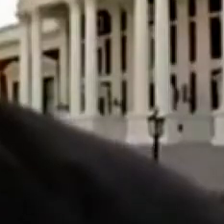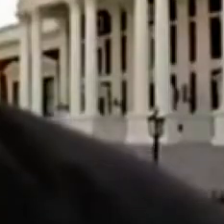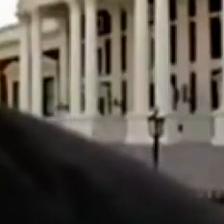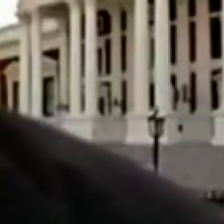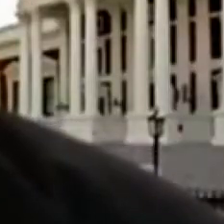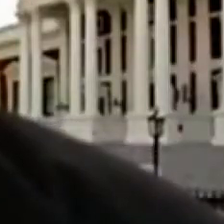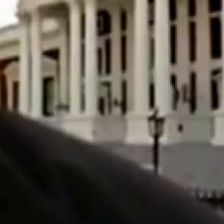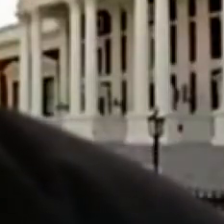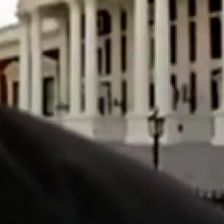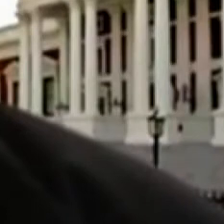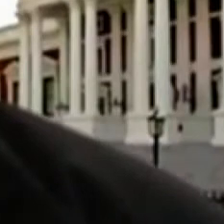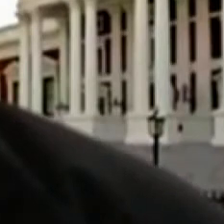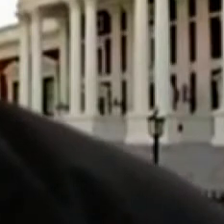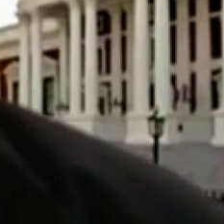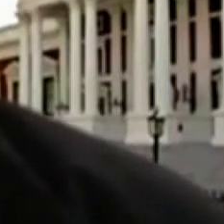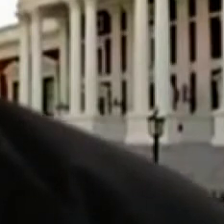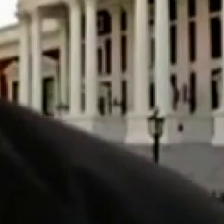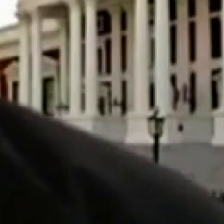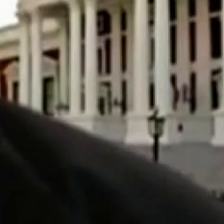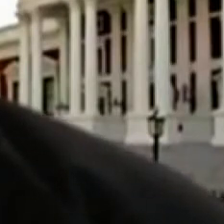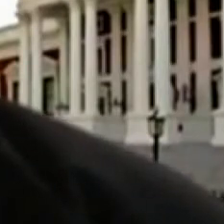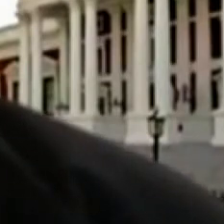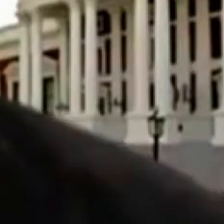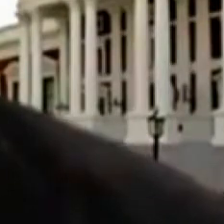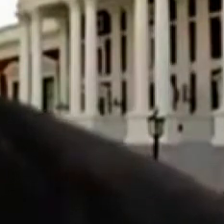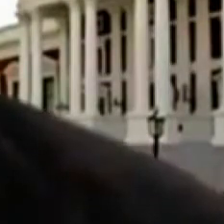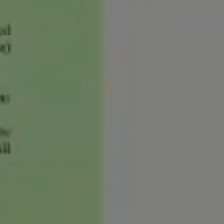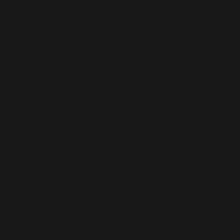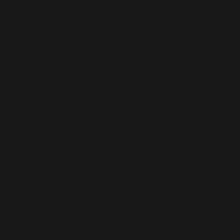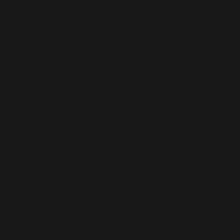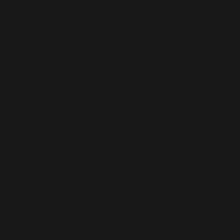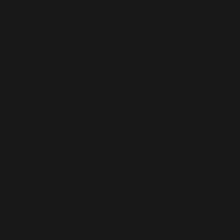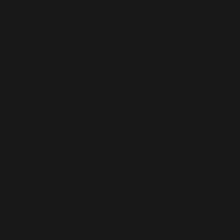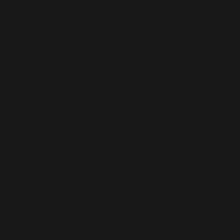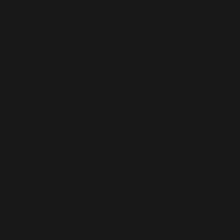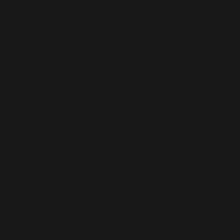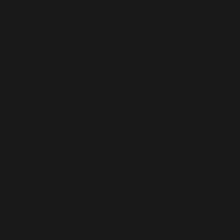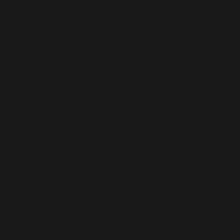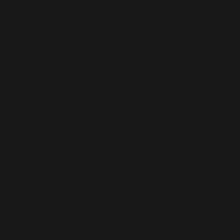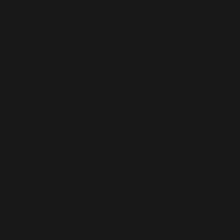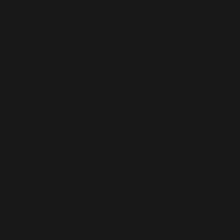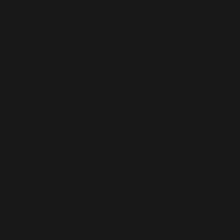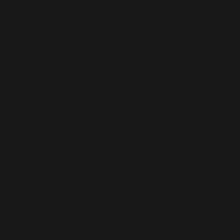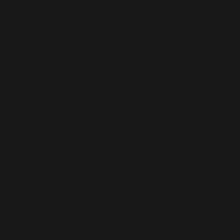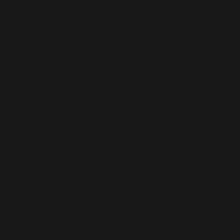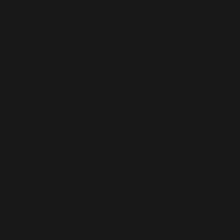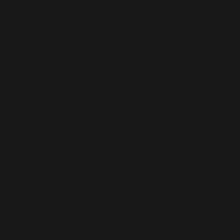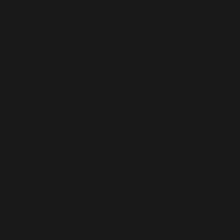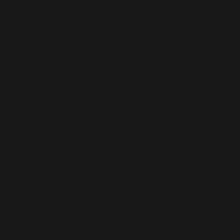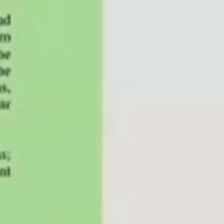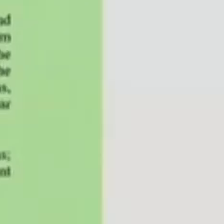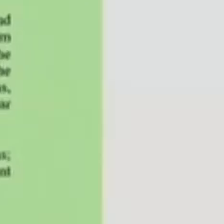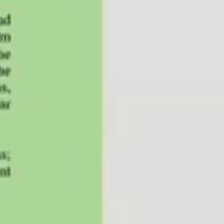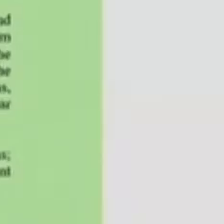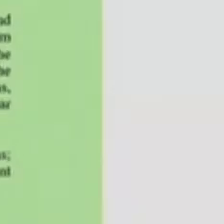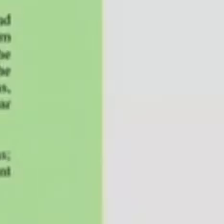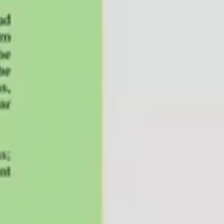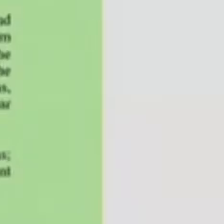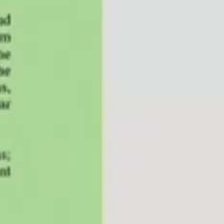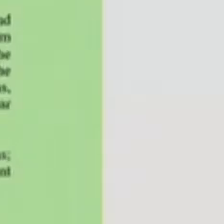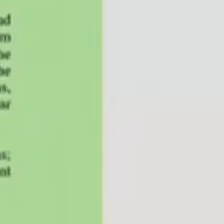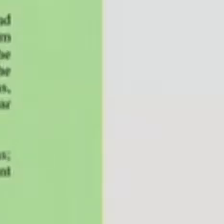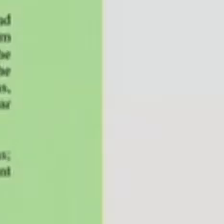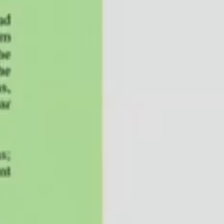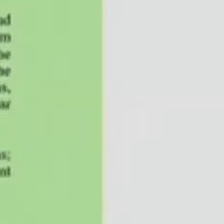Thank you. Question 575 has been asked by Honorable Patrain to the Minister